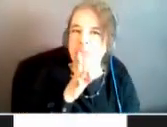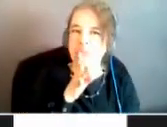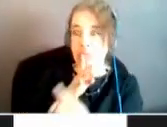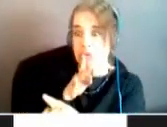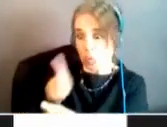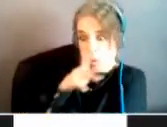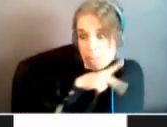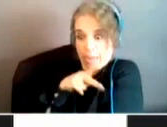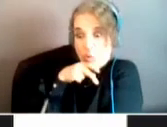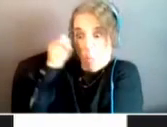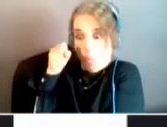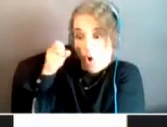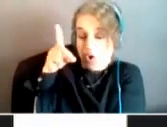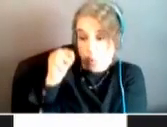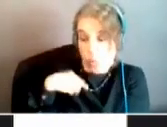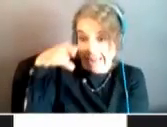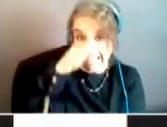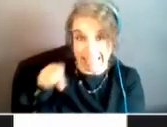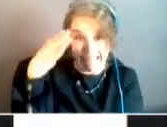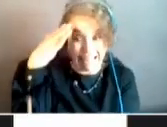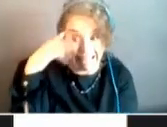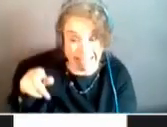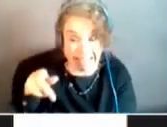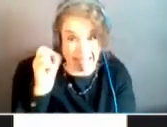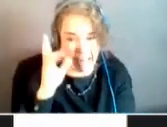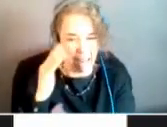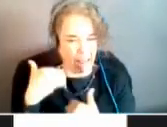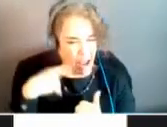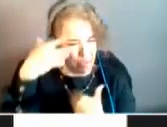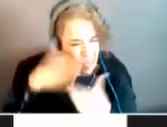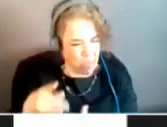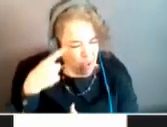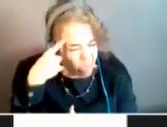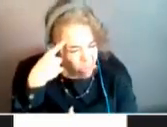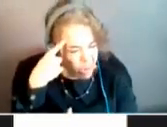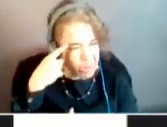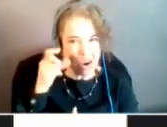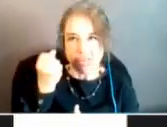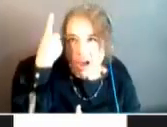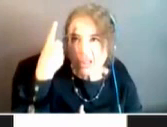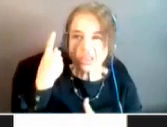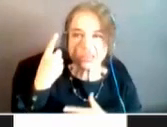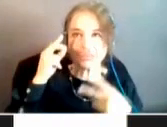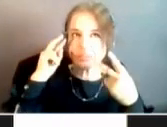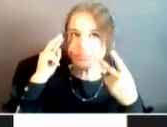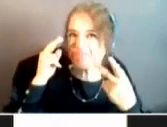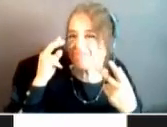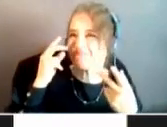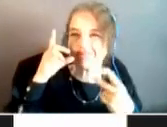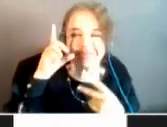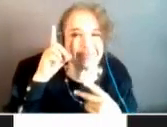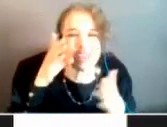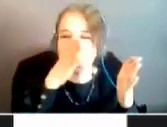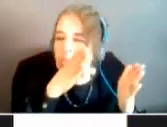the patient? Do I assume he or she has memory loss or cognitive impairment? The